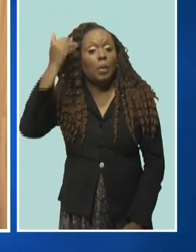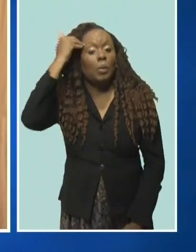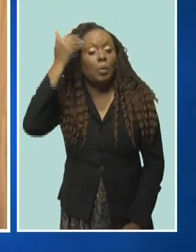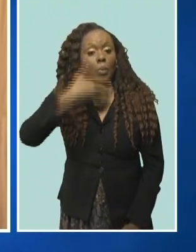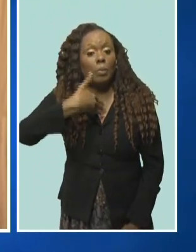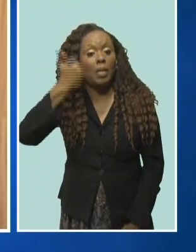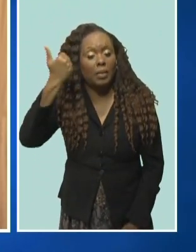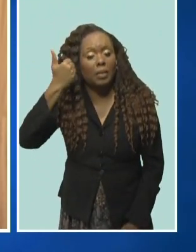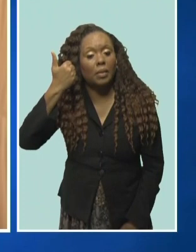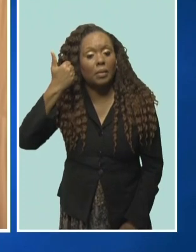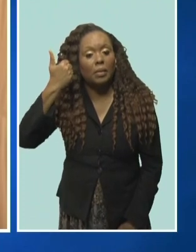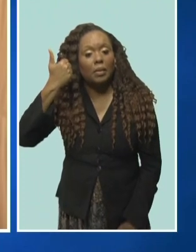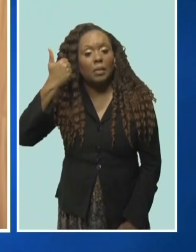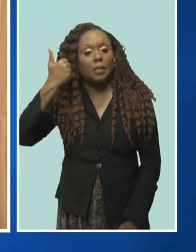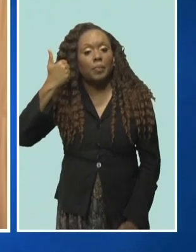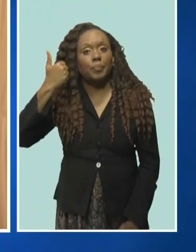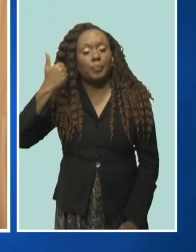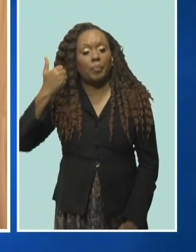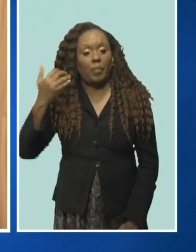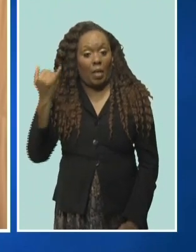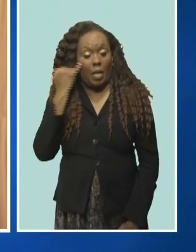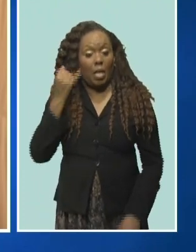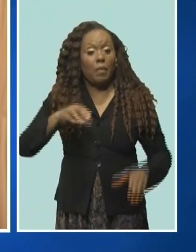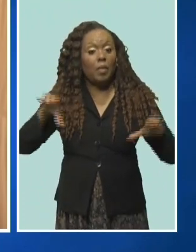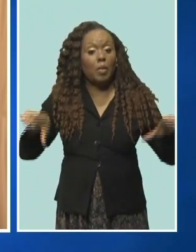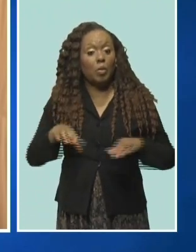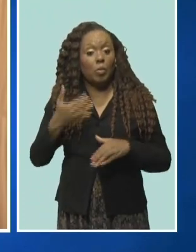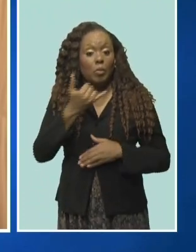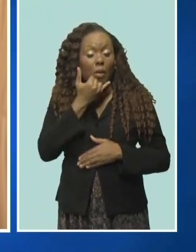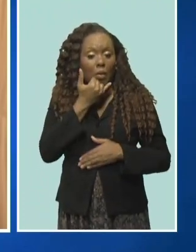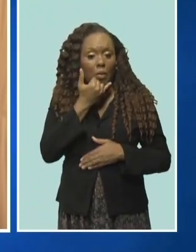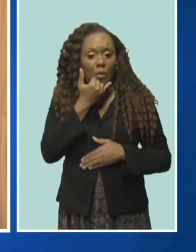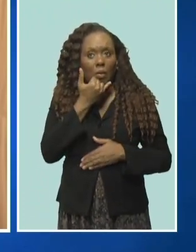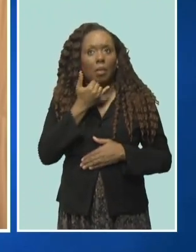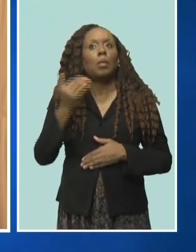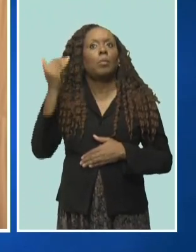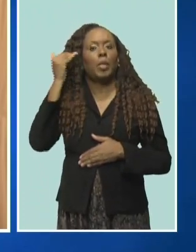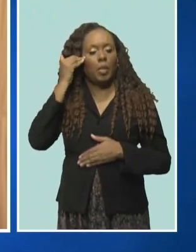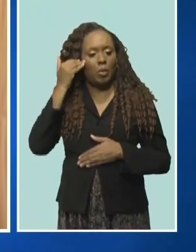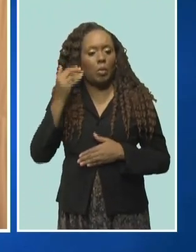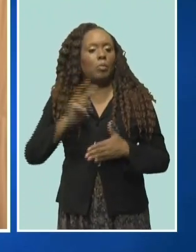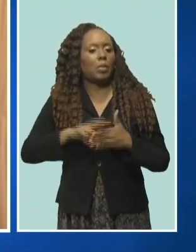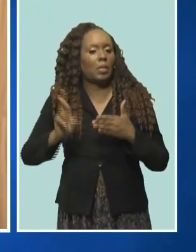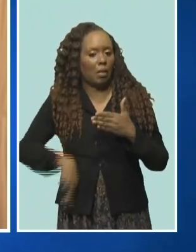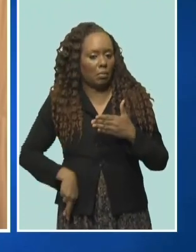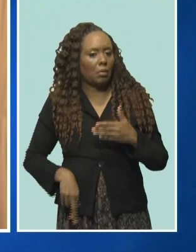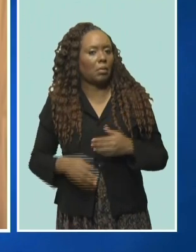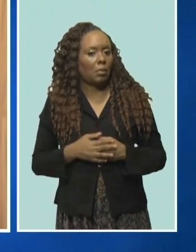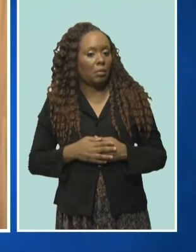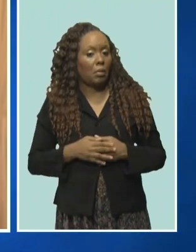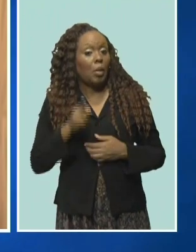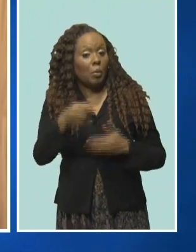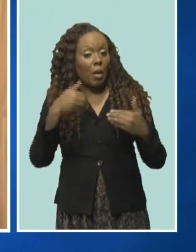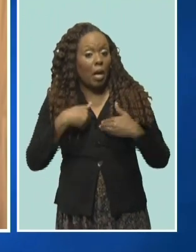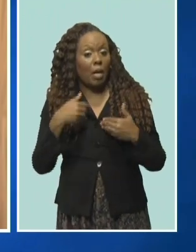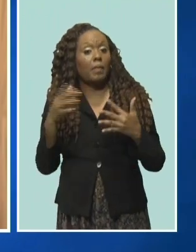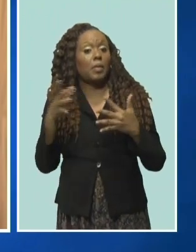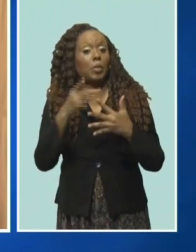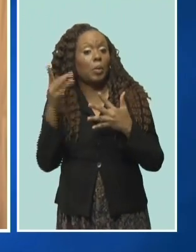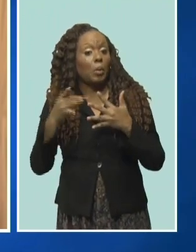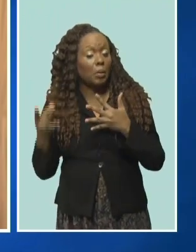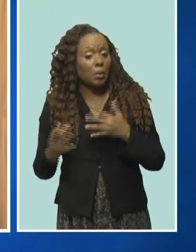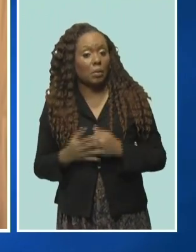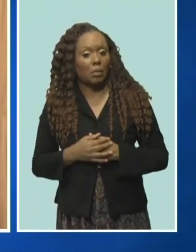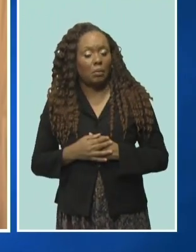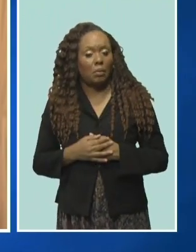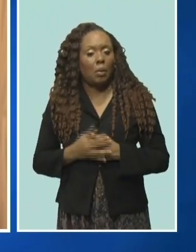And equally, we know the consequences of not doing better. It is a choice. And I say, let